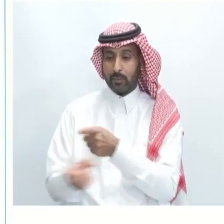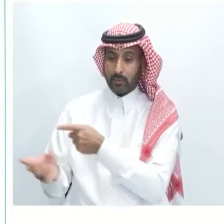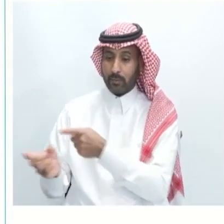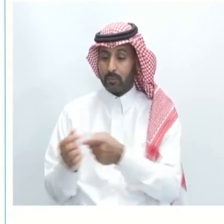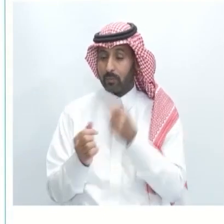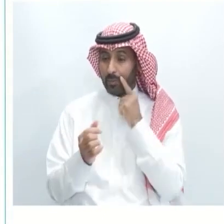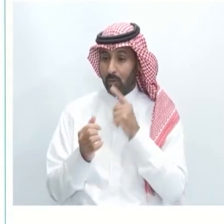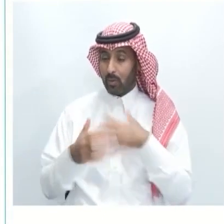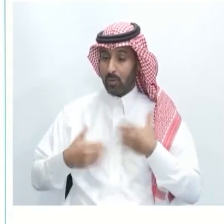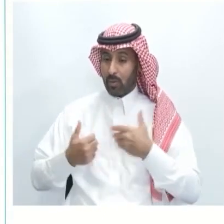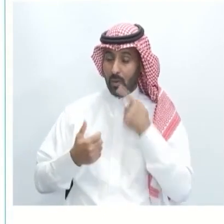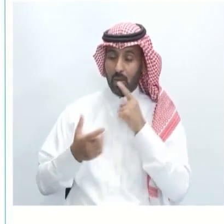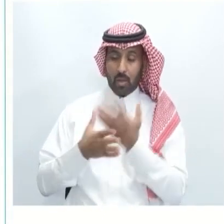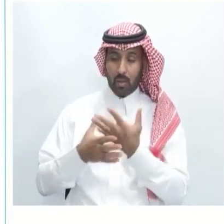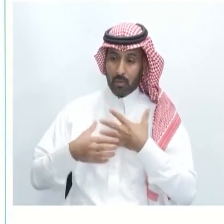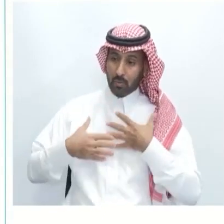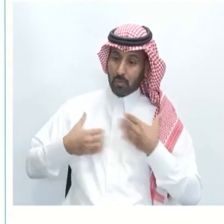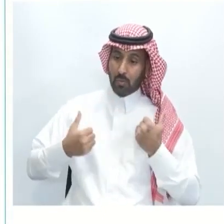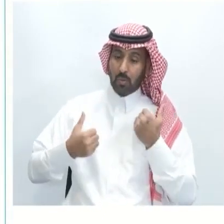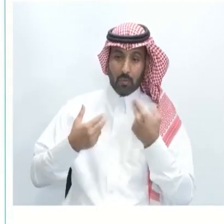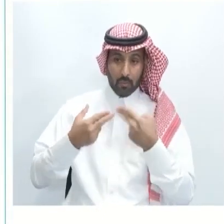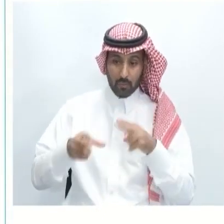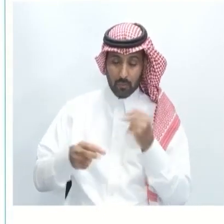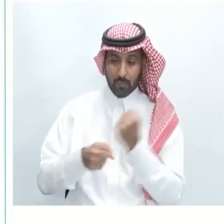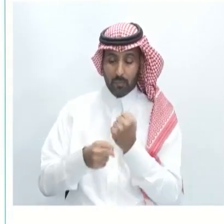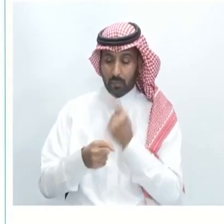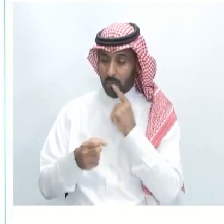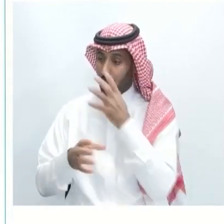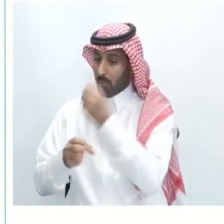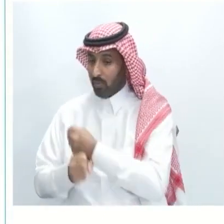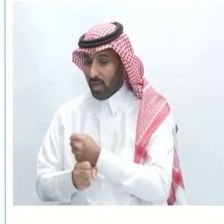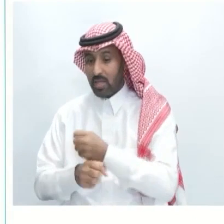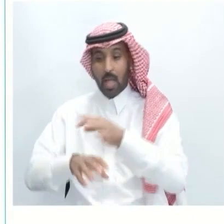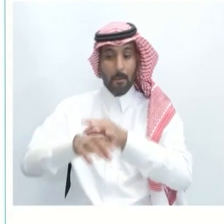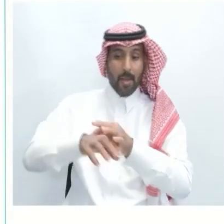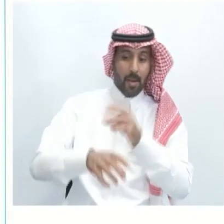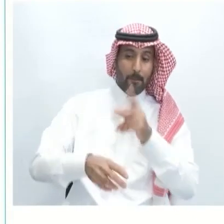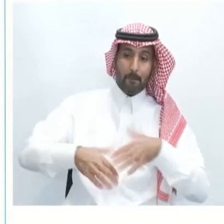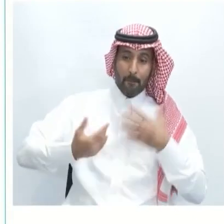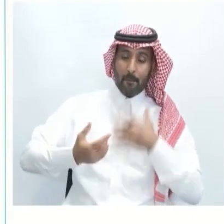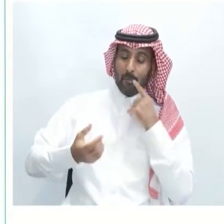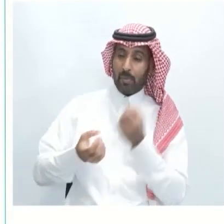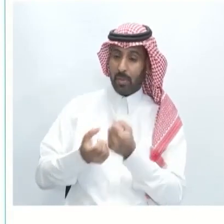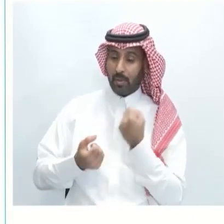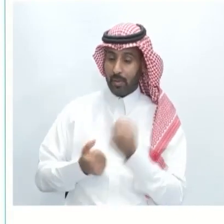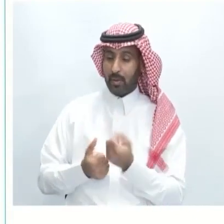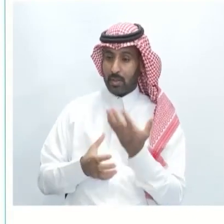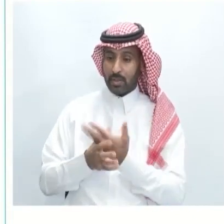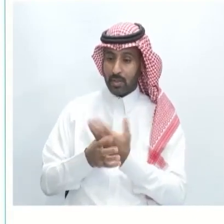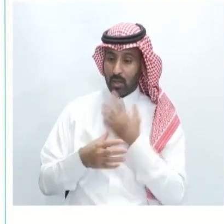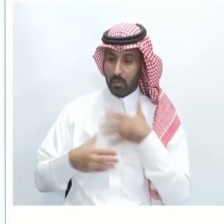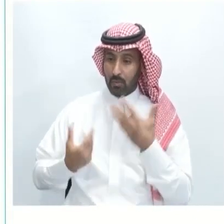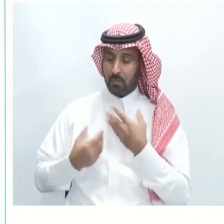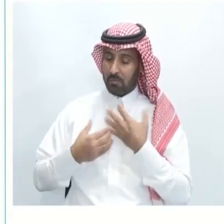the firefighters interviewed indicated the satisfaction they get from protecting people as well as the excitement of their job as reasons for their